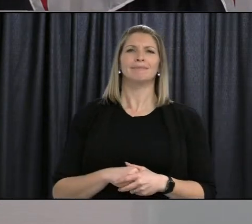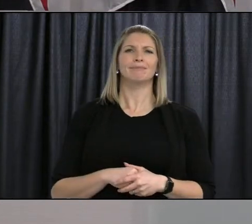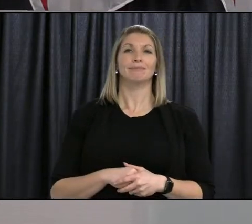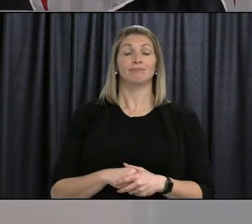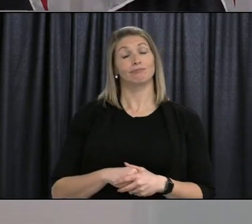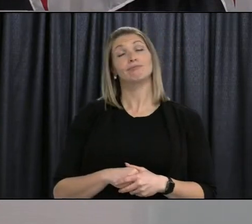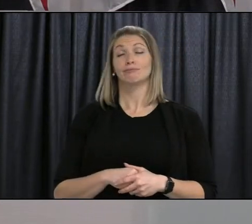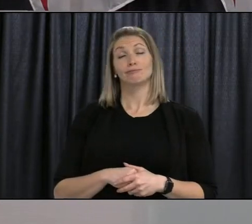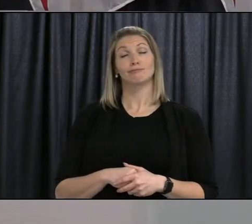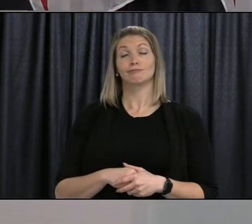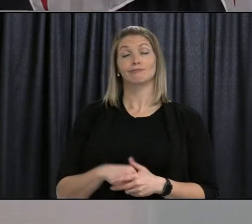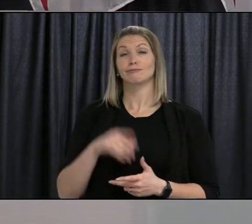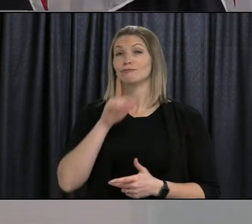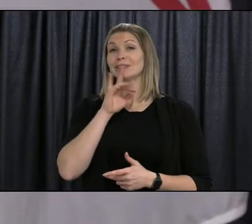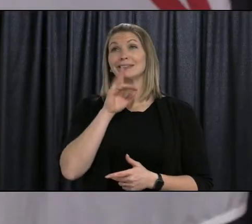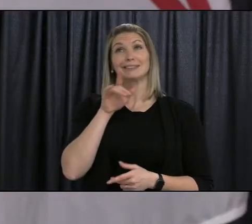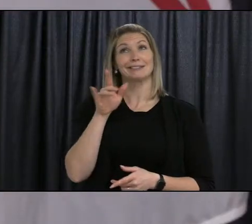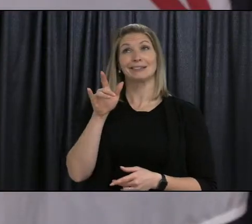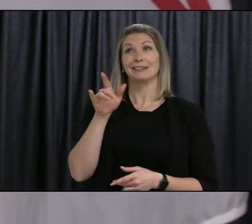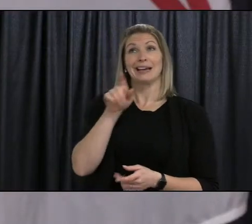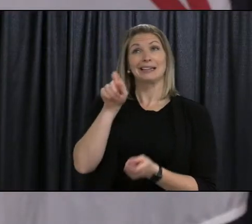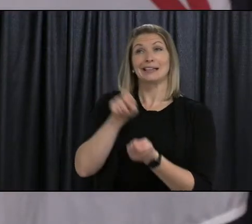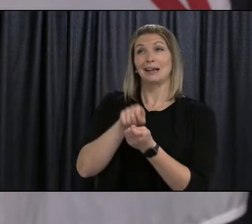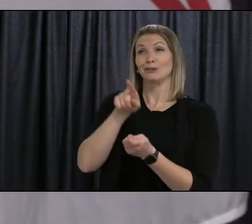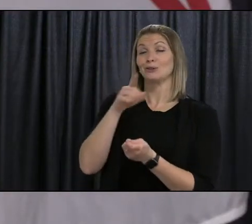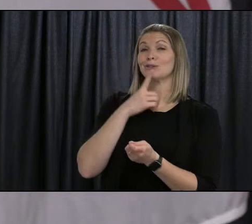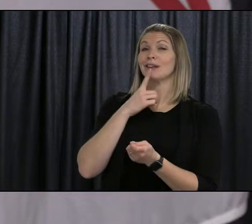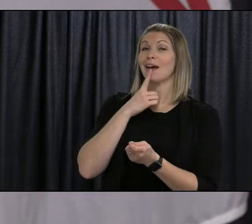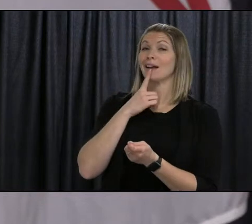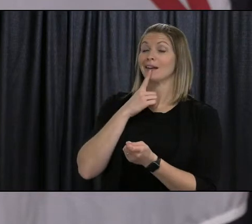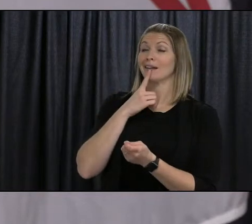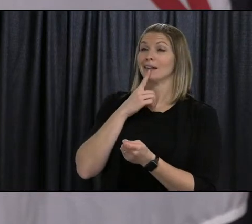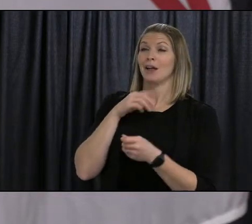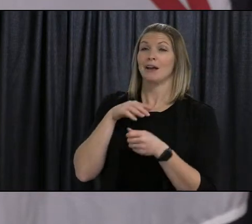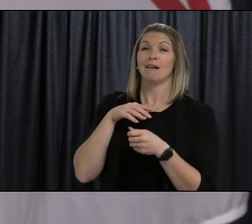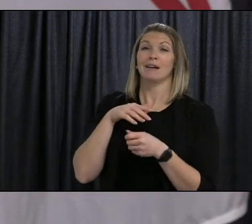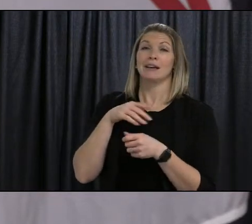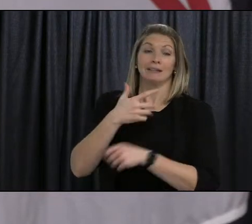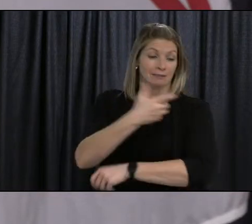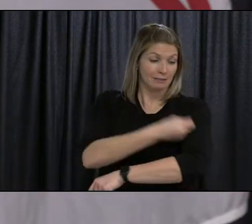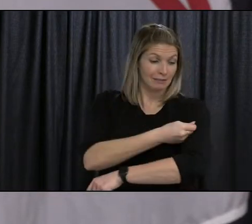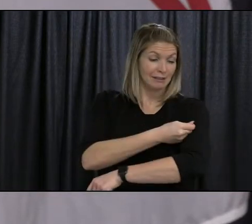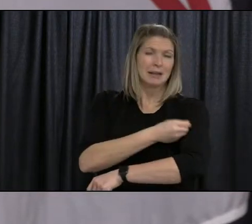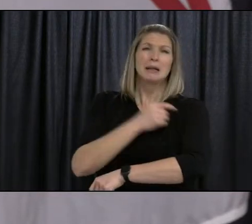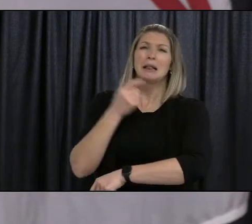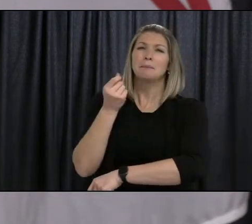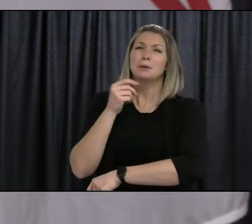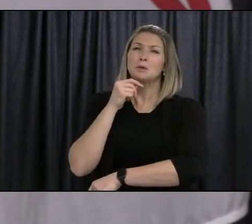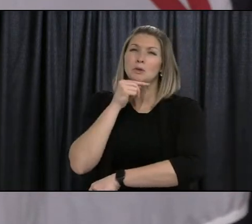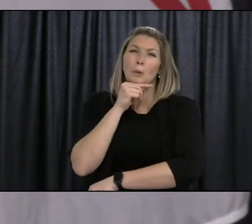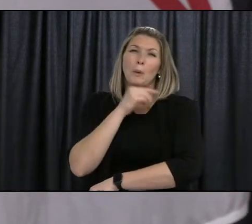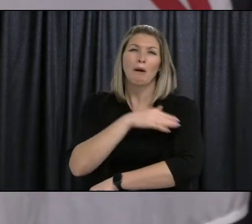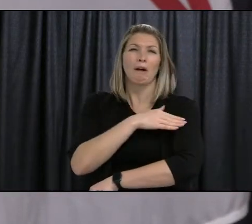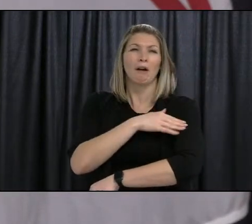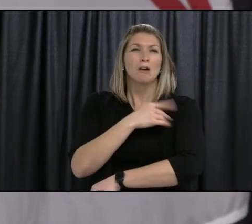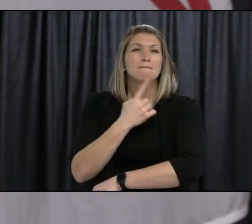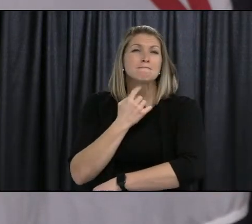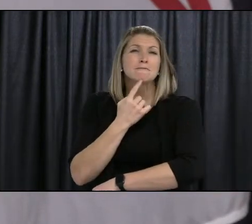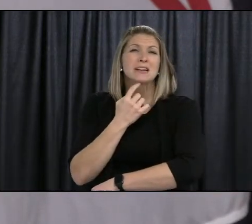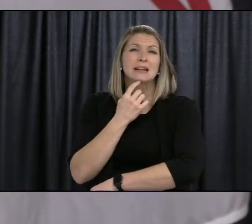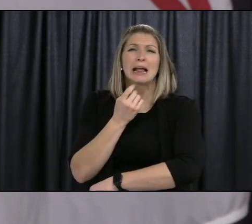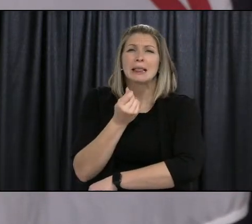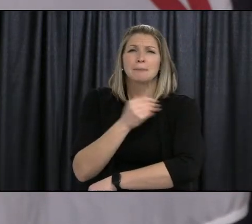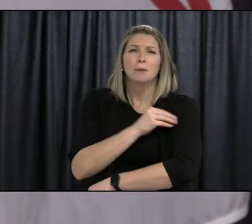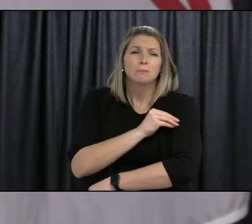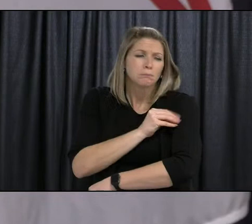you said, what happens with any vaccine, sometimes you can get a little bit of a local reaction around the vaccination site. It can get a little bit red. It may swell a little